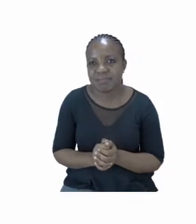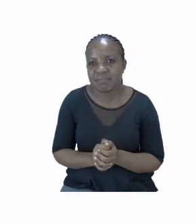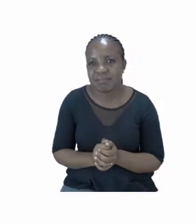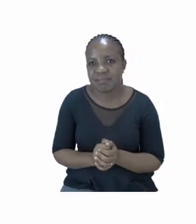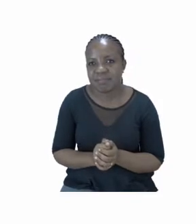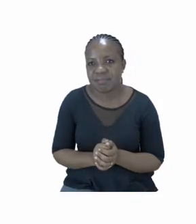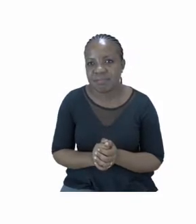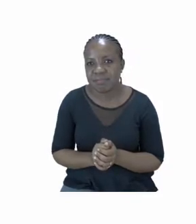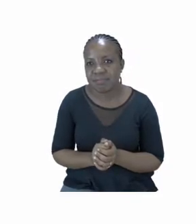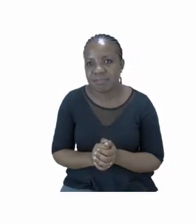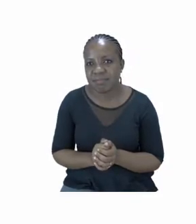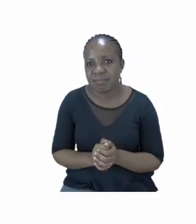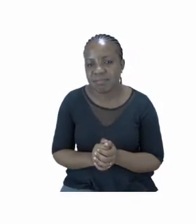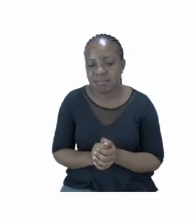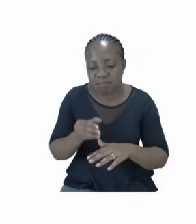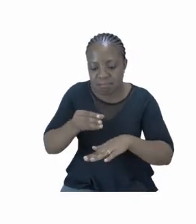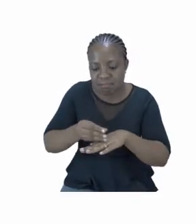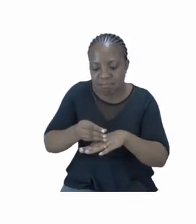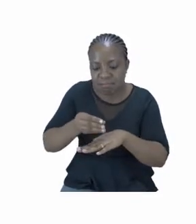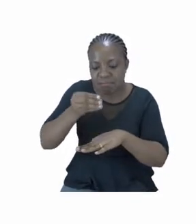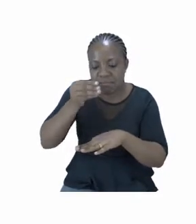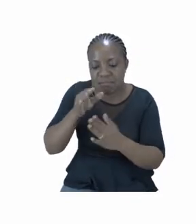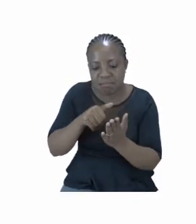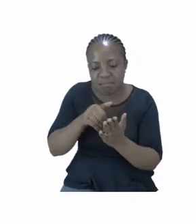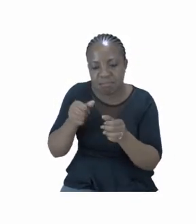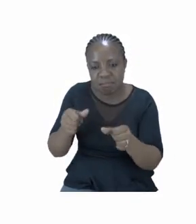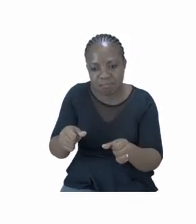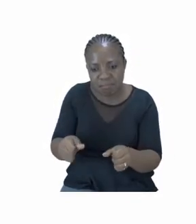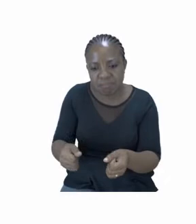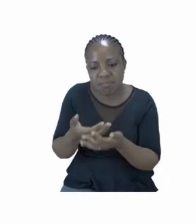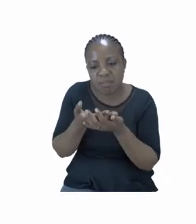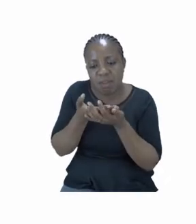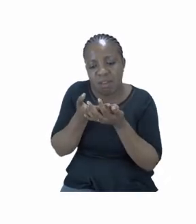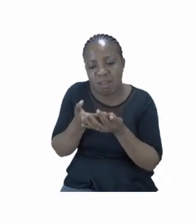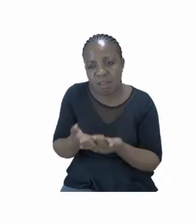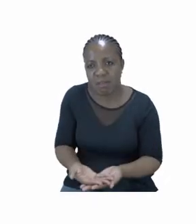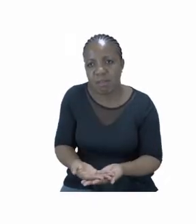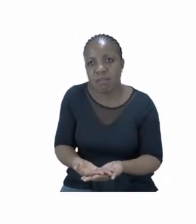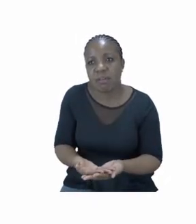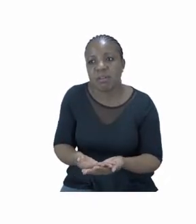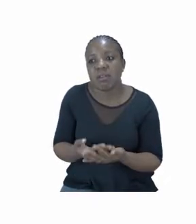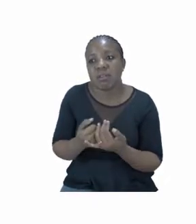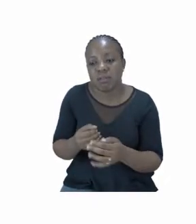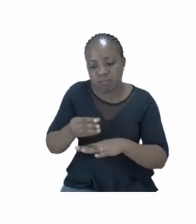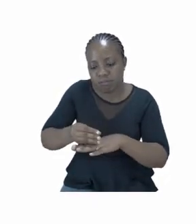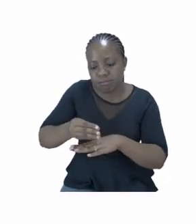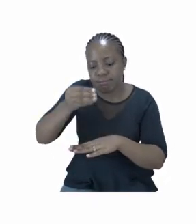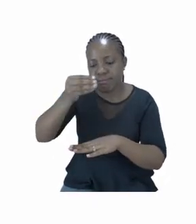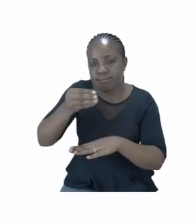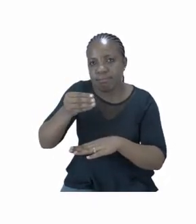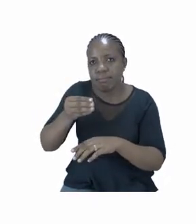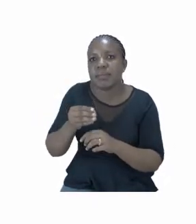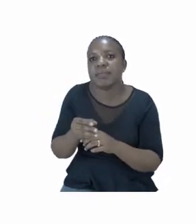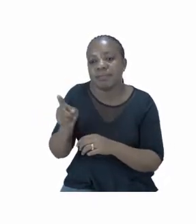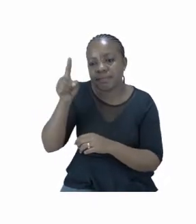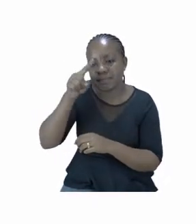the bottle of glue. And because that is the heavier one, we are going to circle. Then